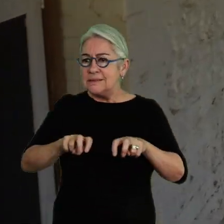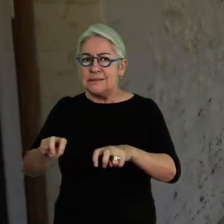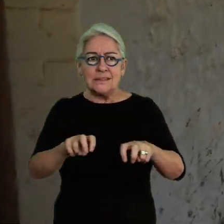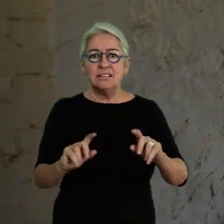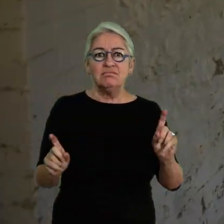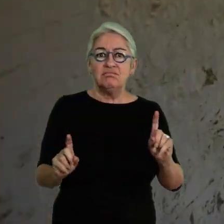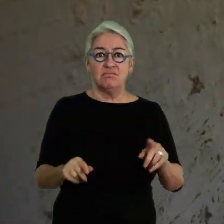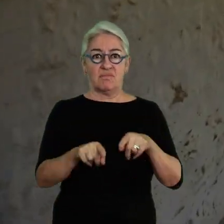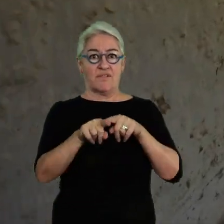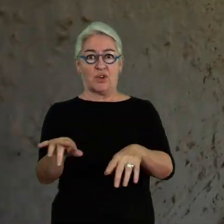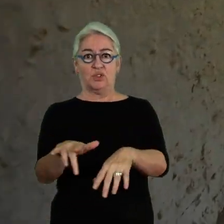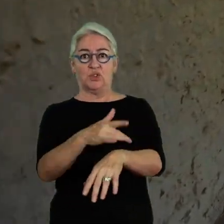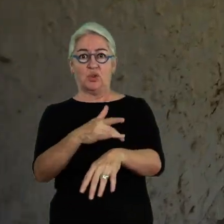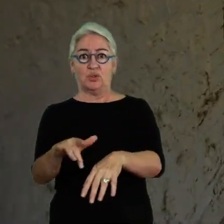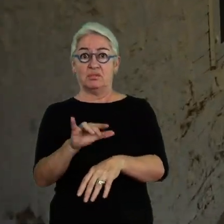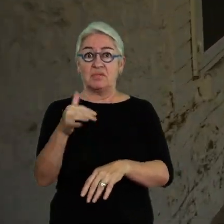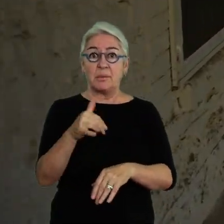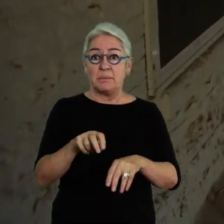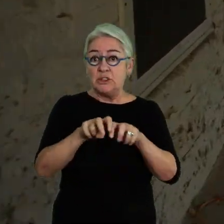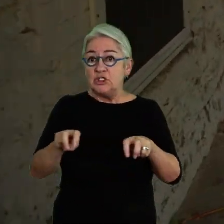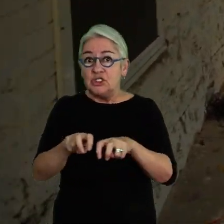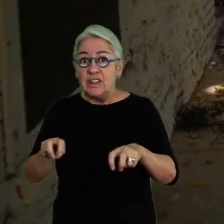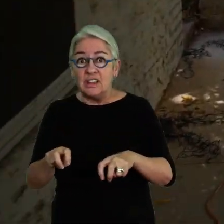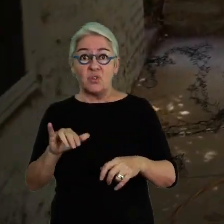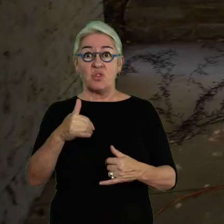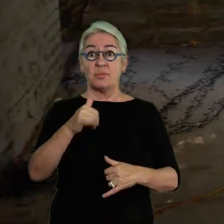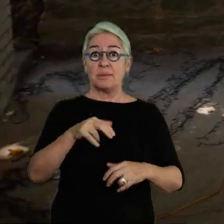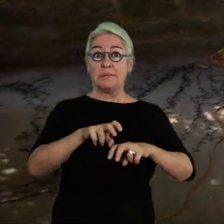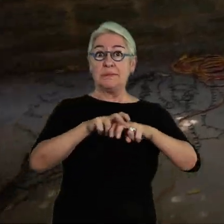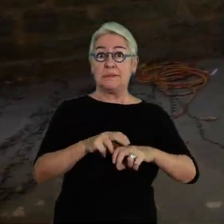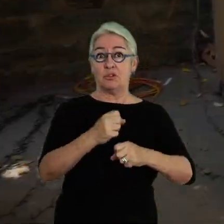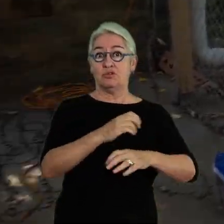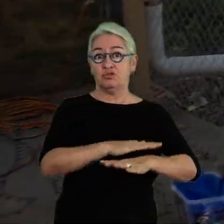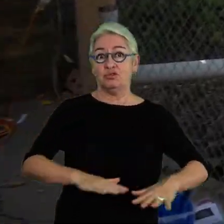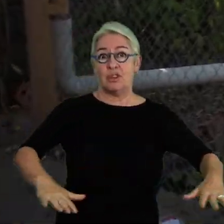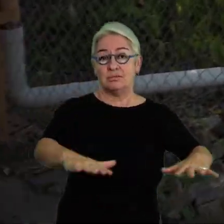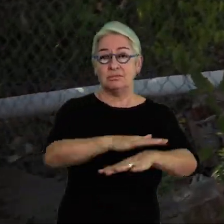Seating will change depending on the show, but the audience may be in chairs or on the ground.